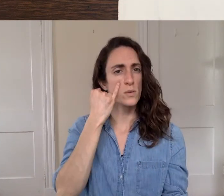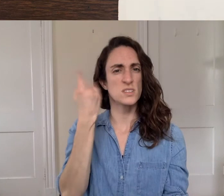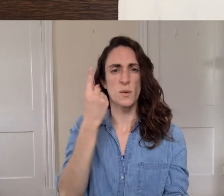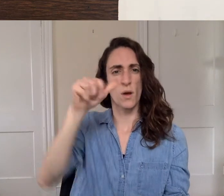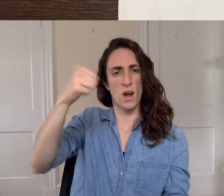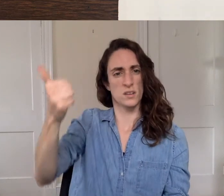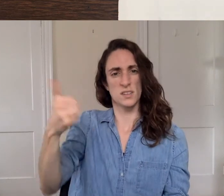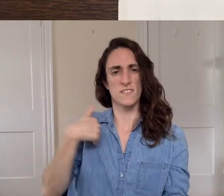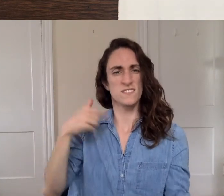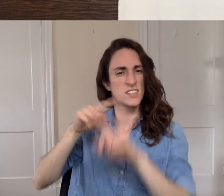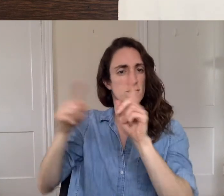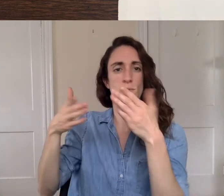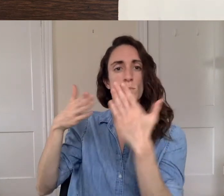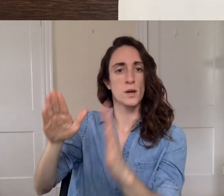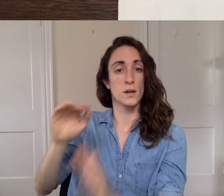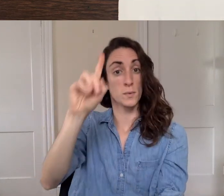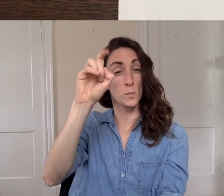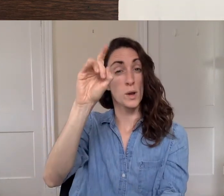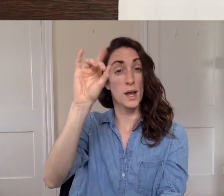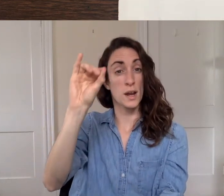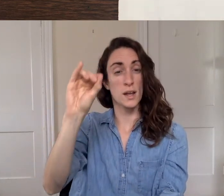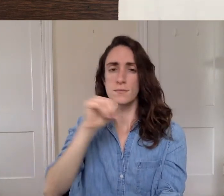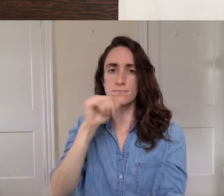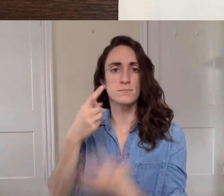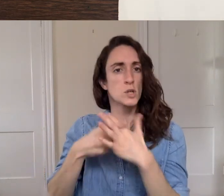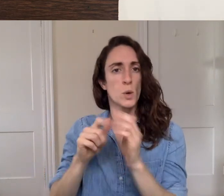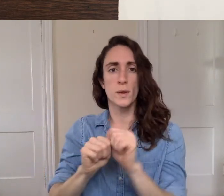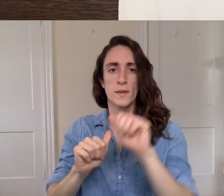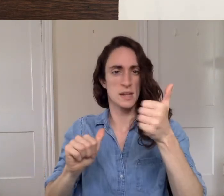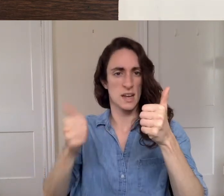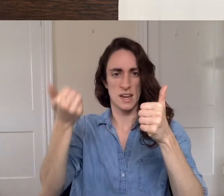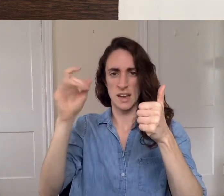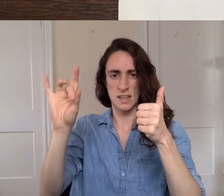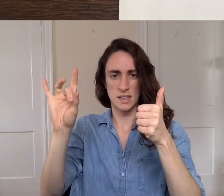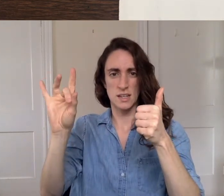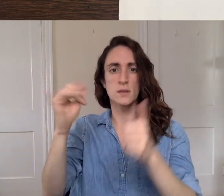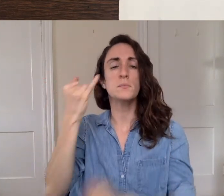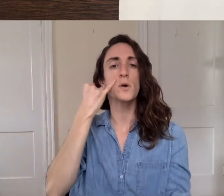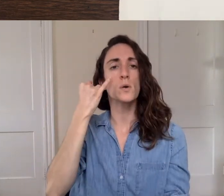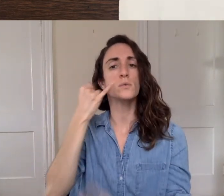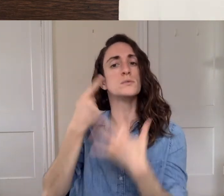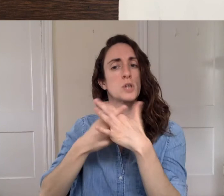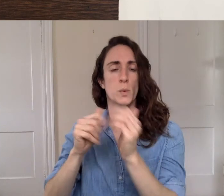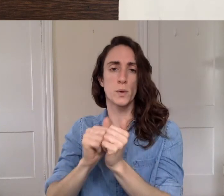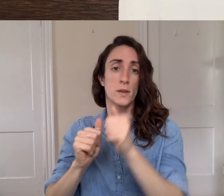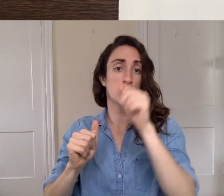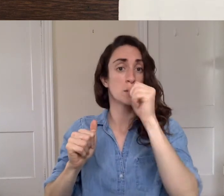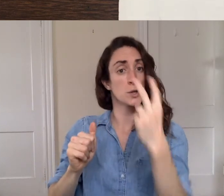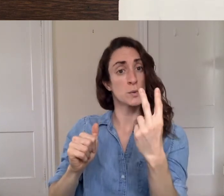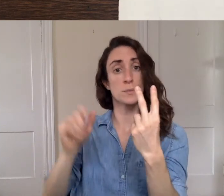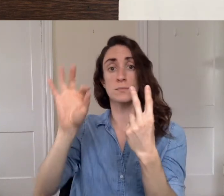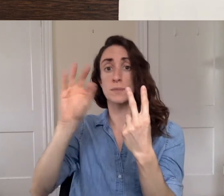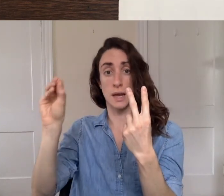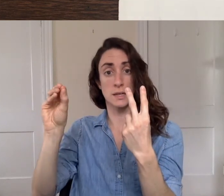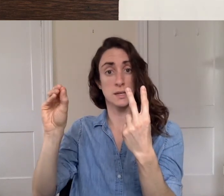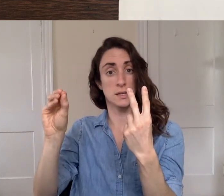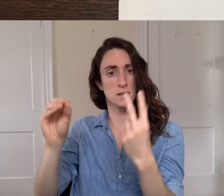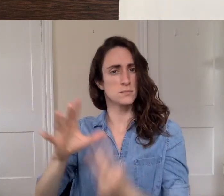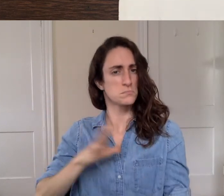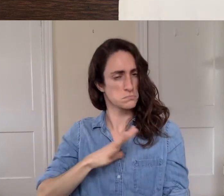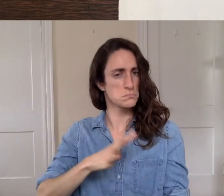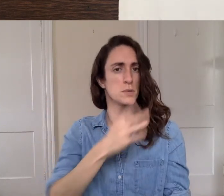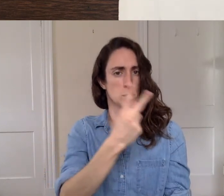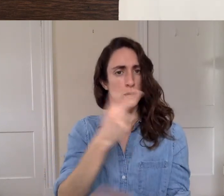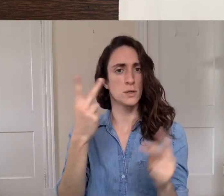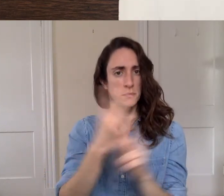Suppose someone else had a different approach for finding the prime factorization of 180. Suppose instead of starting with 10 and 18, they started with 2 and 90. This is